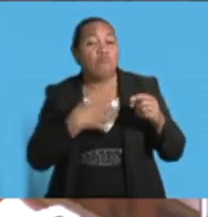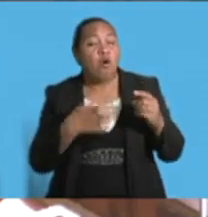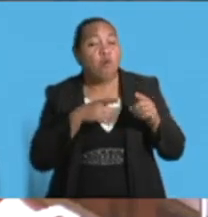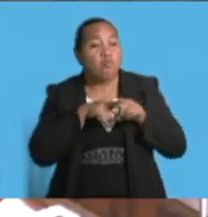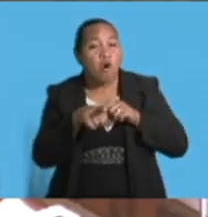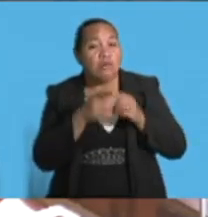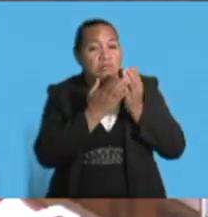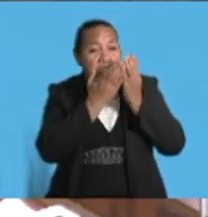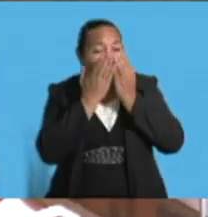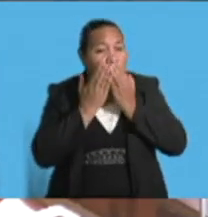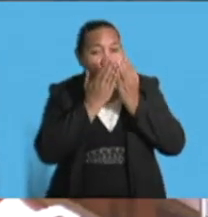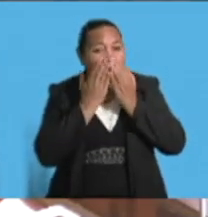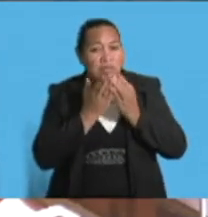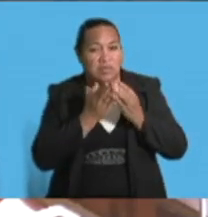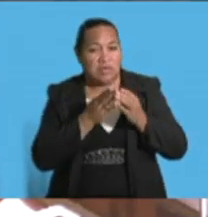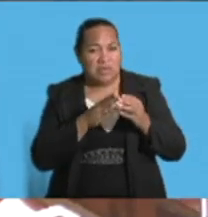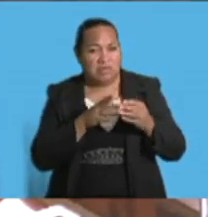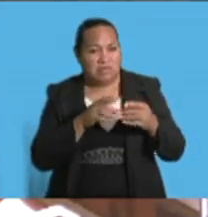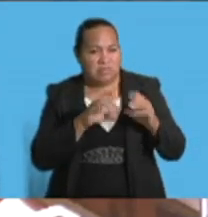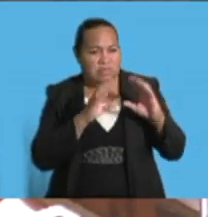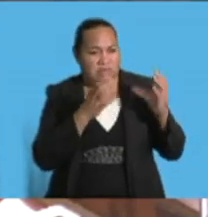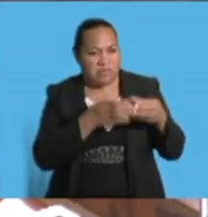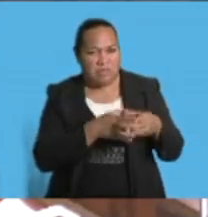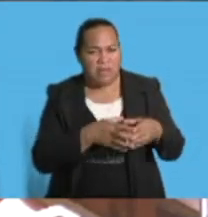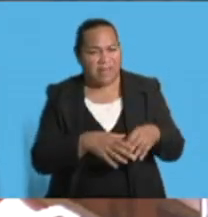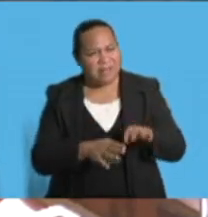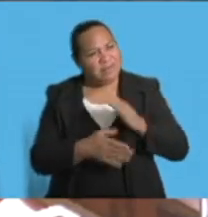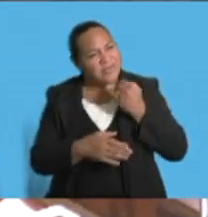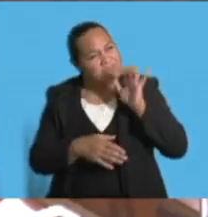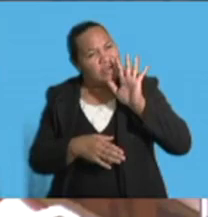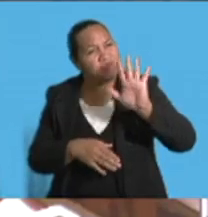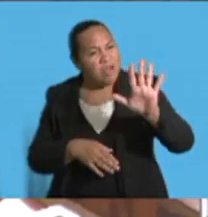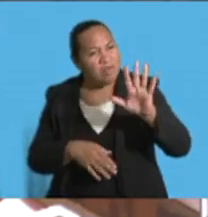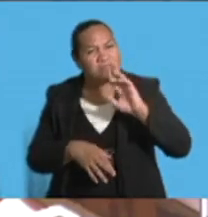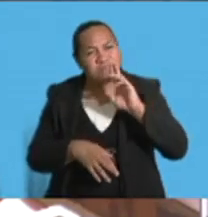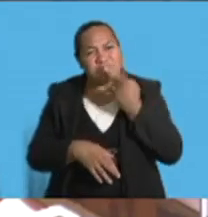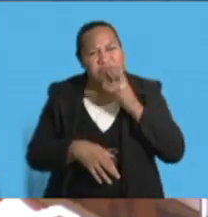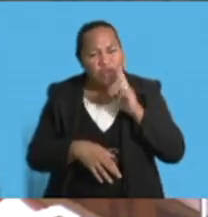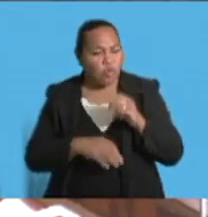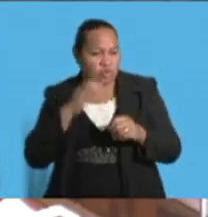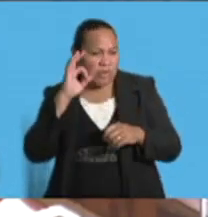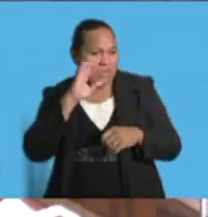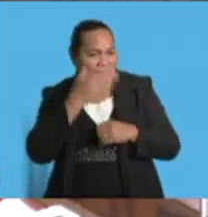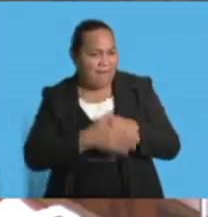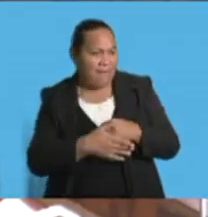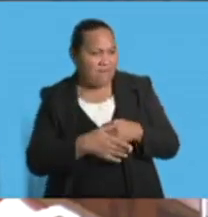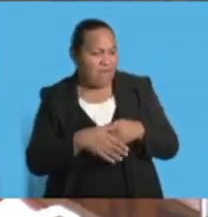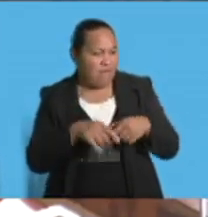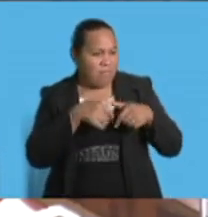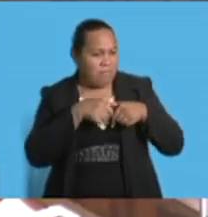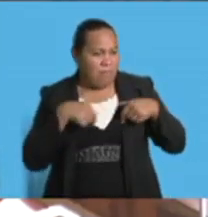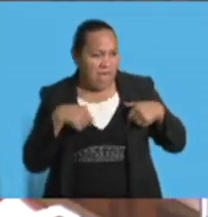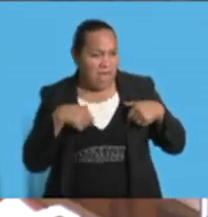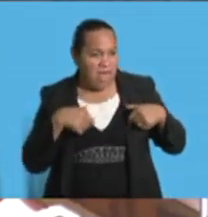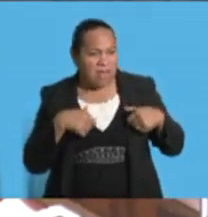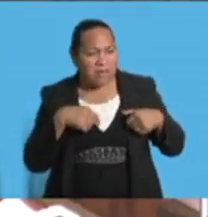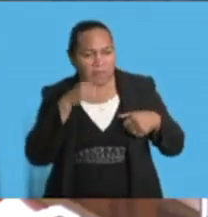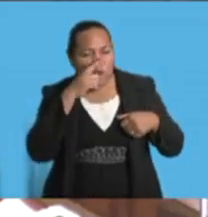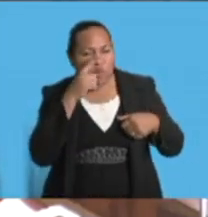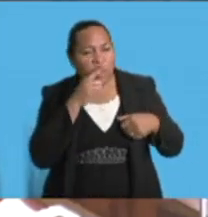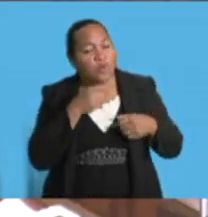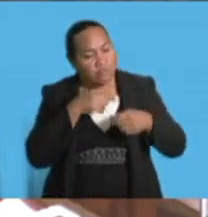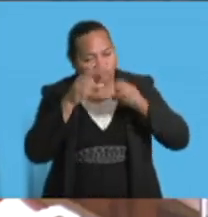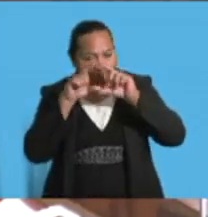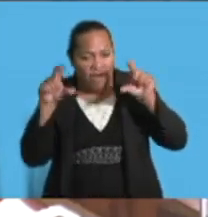How unpatriotic. Stop this campaign of deceit. We don't brand people. We brand our products. We have put